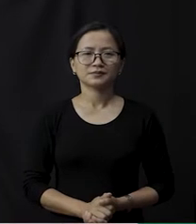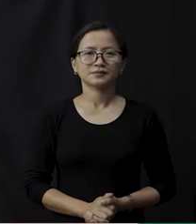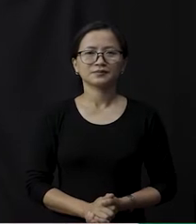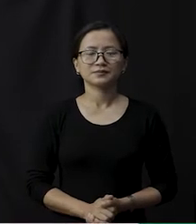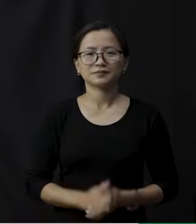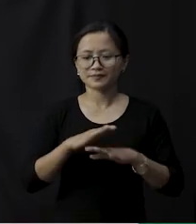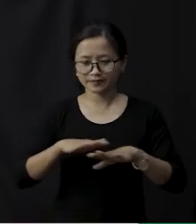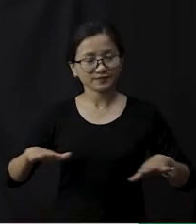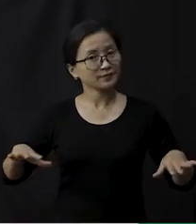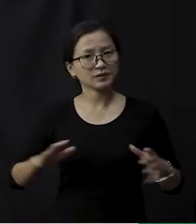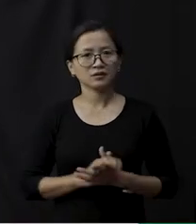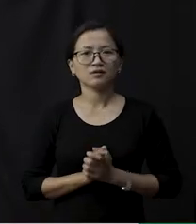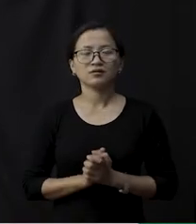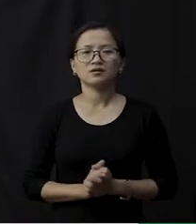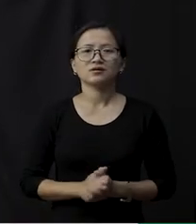So students,